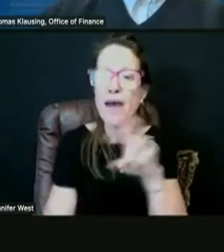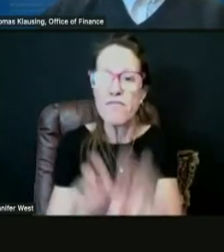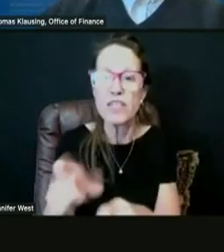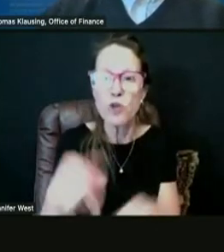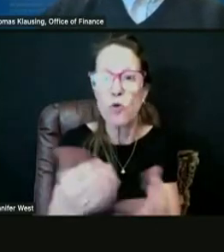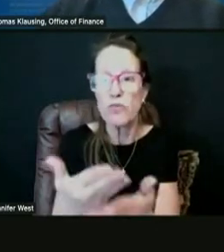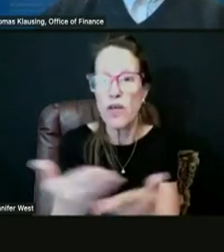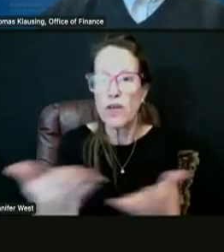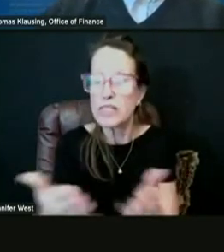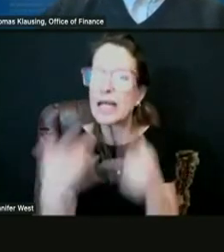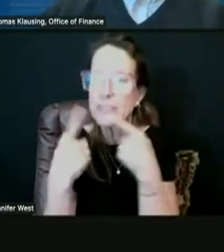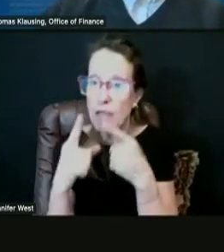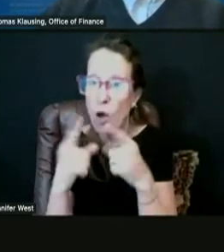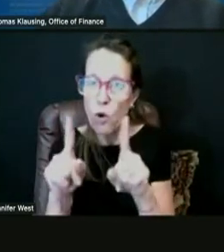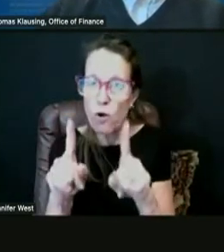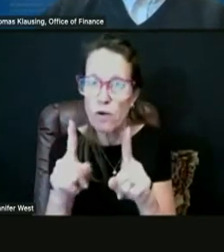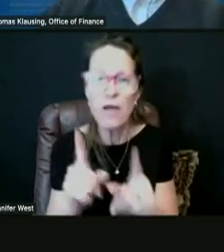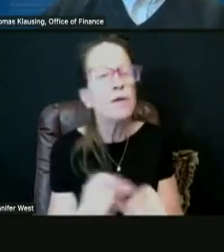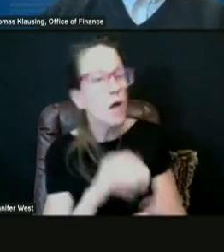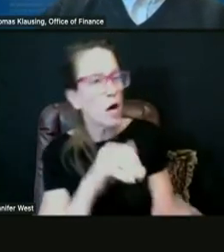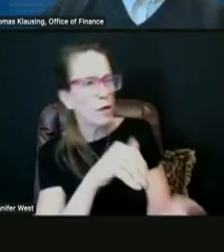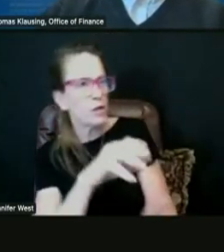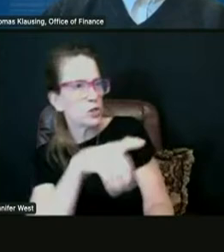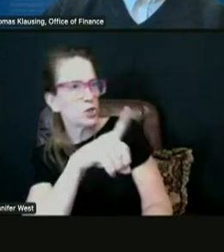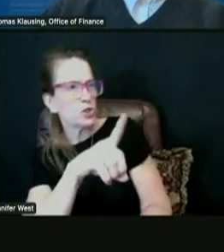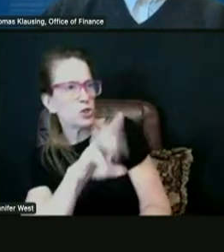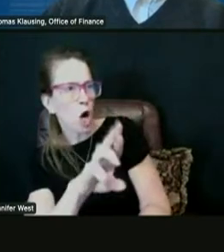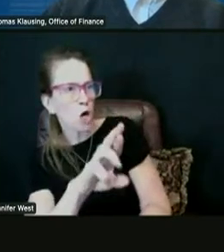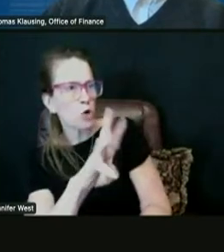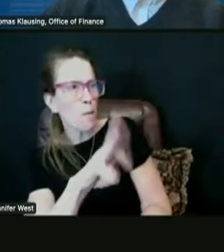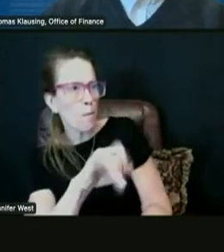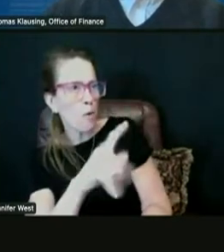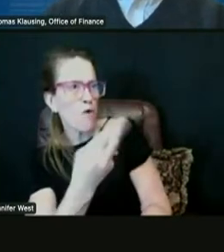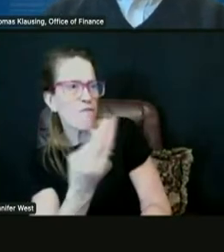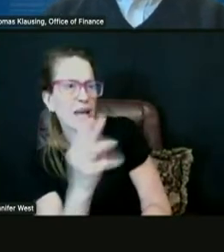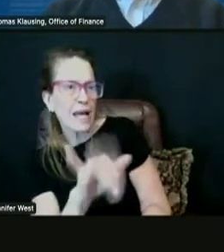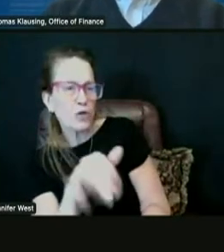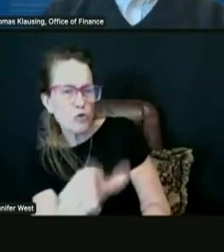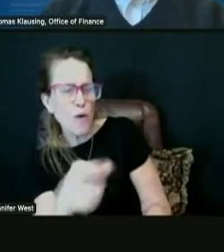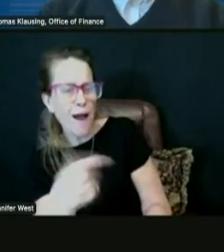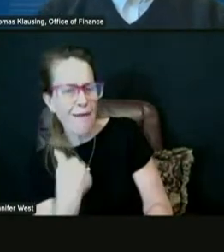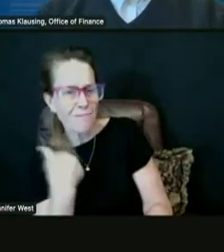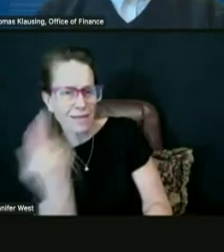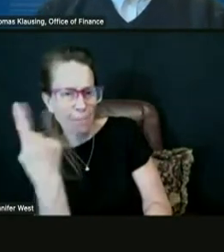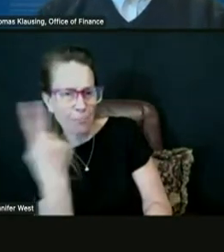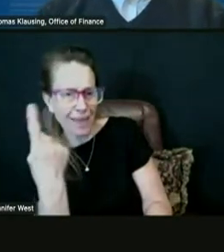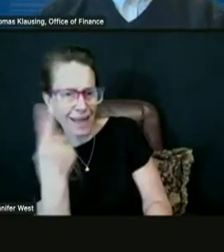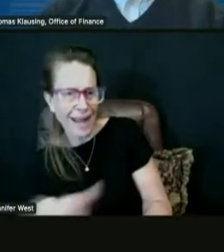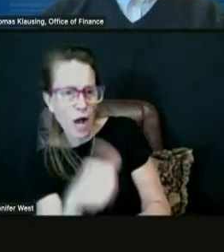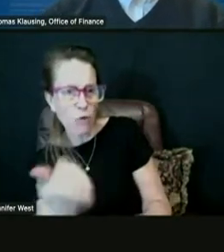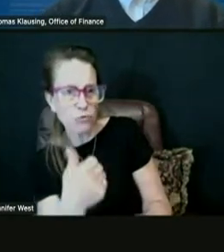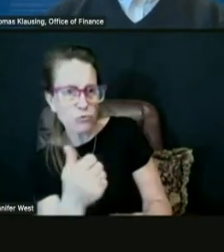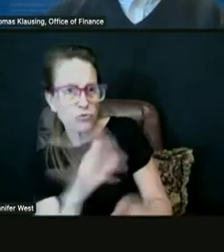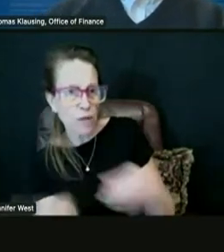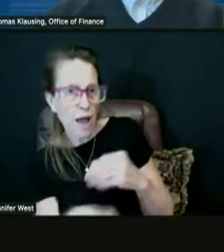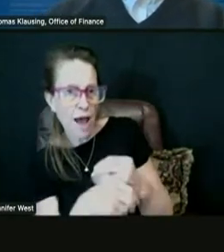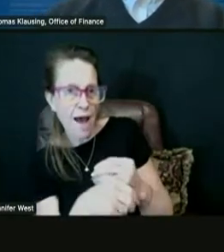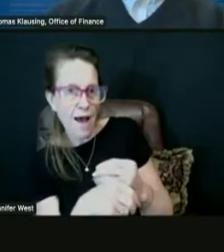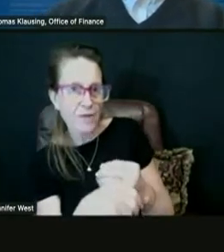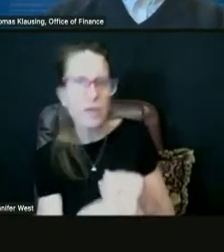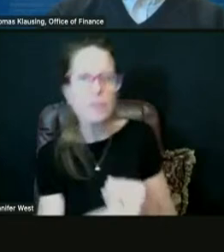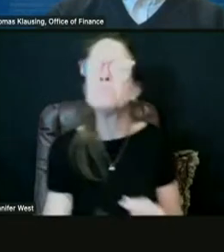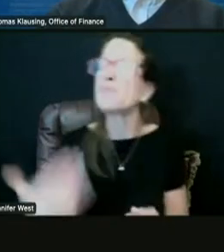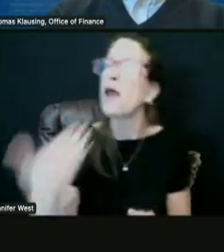I'll turn that over to Dr. Murphy and see if he has anything to add on that. Thank you, Mr. Hall, and thank you also for